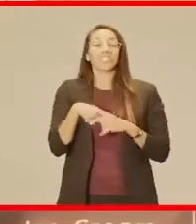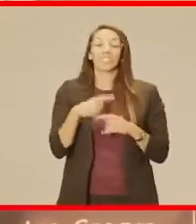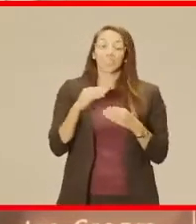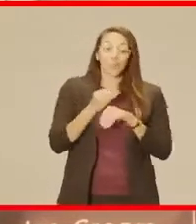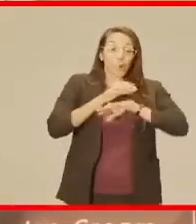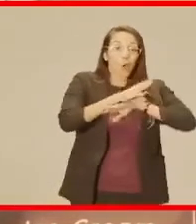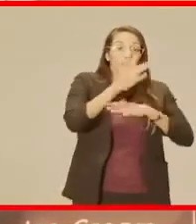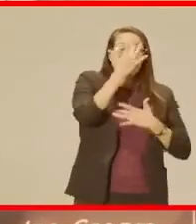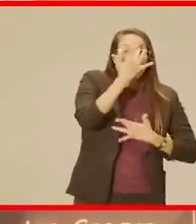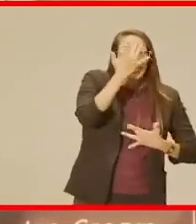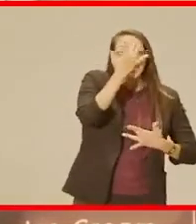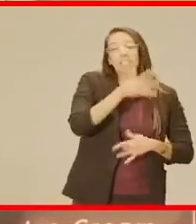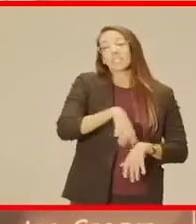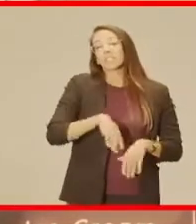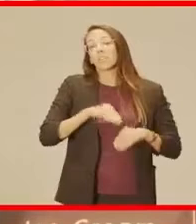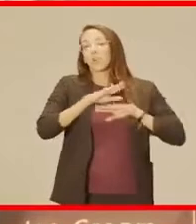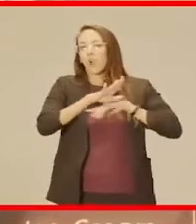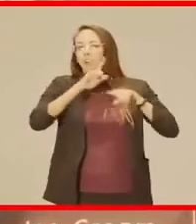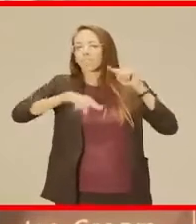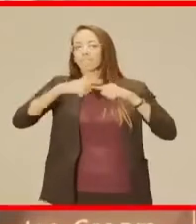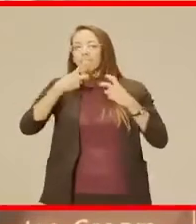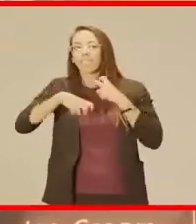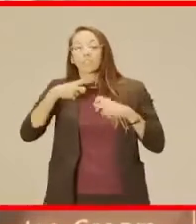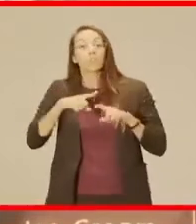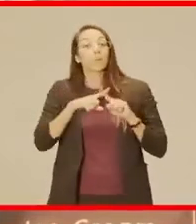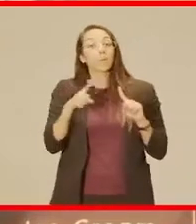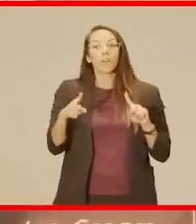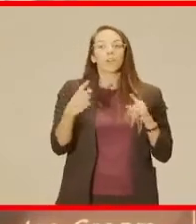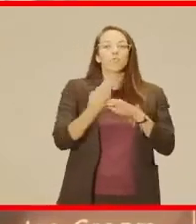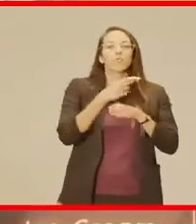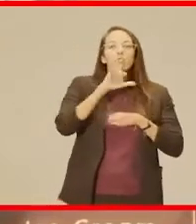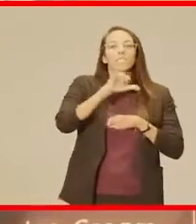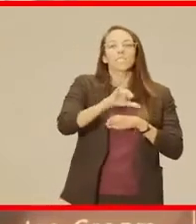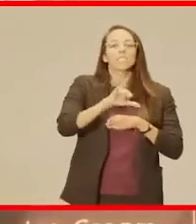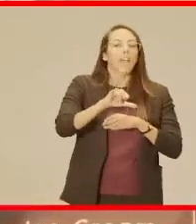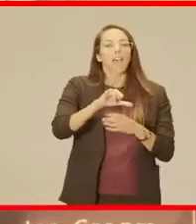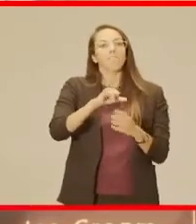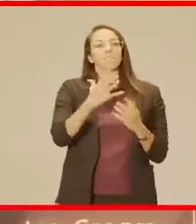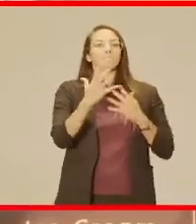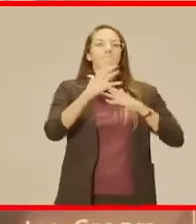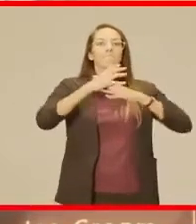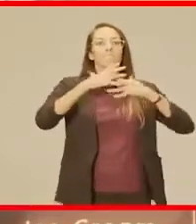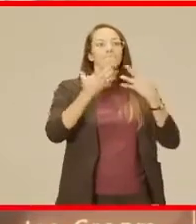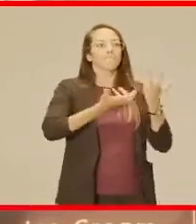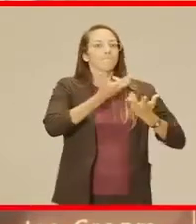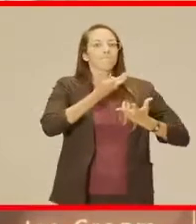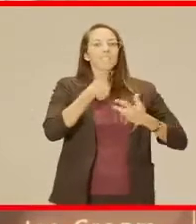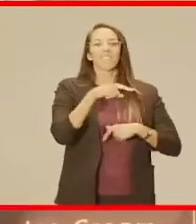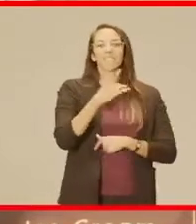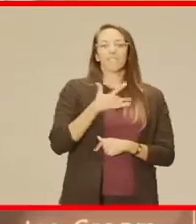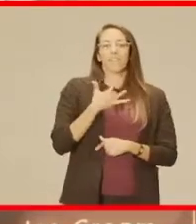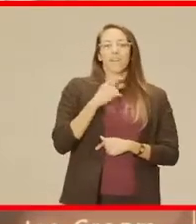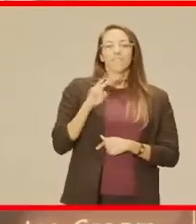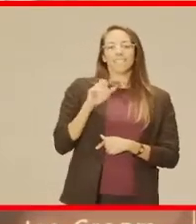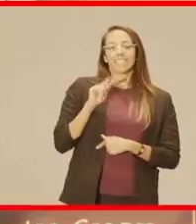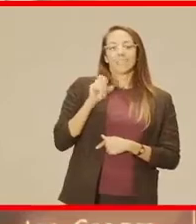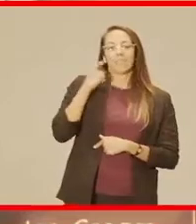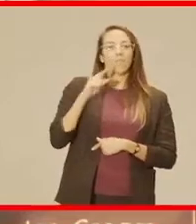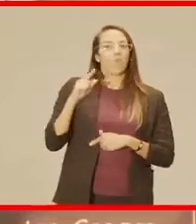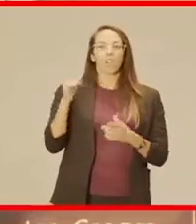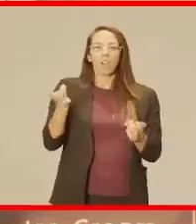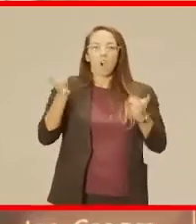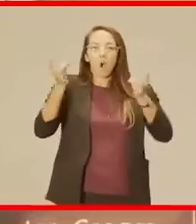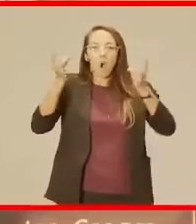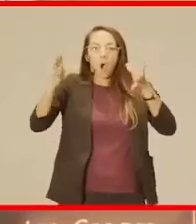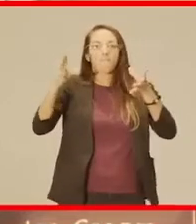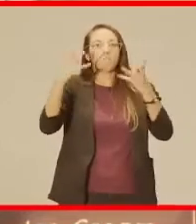and eventually she used it so much that she fell victim to a curse of eternal